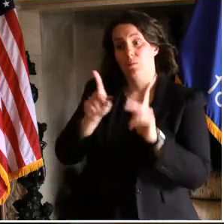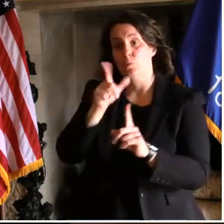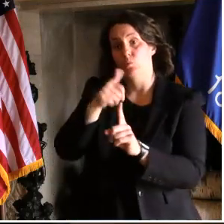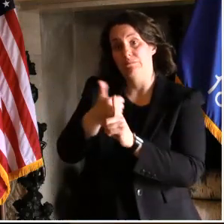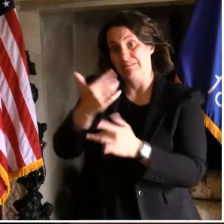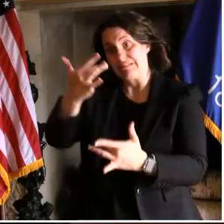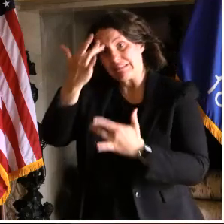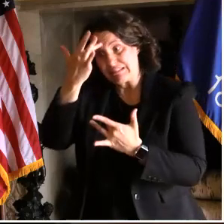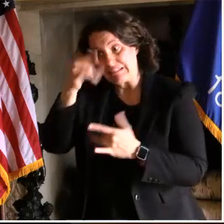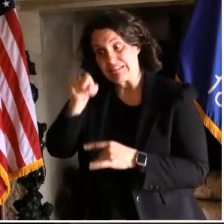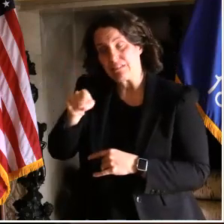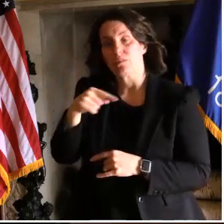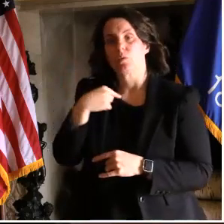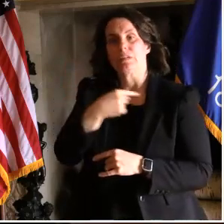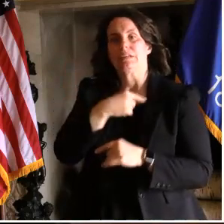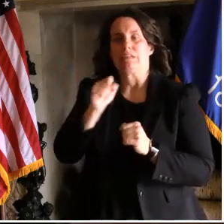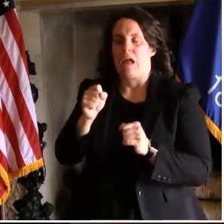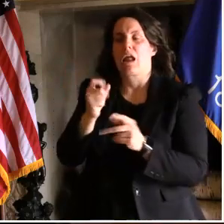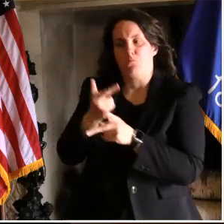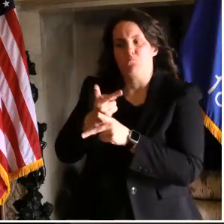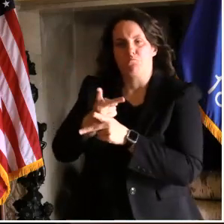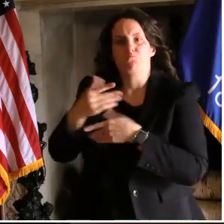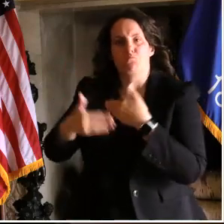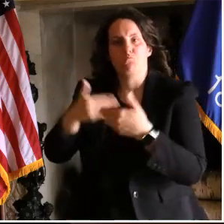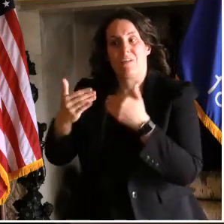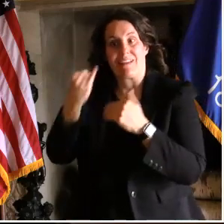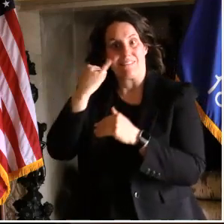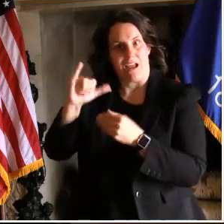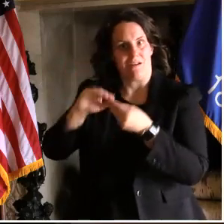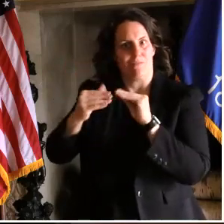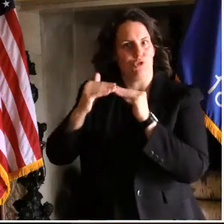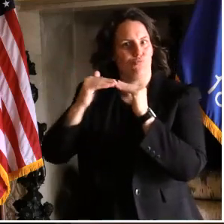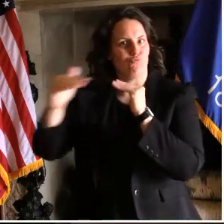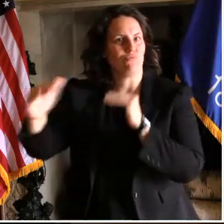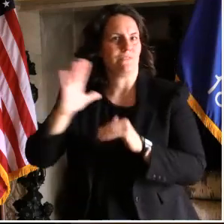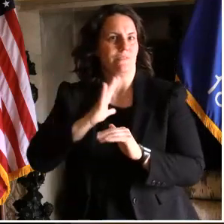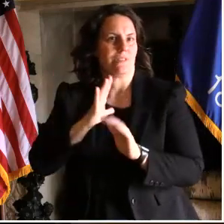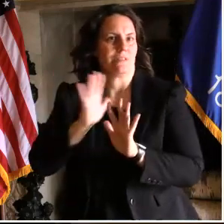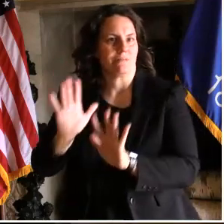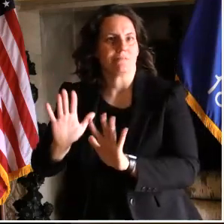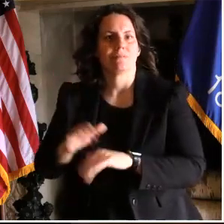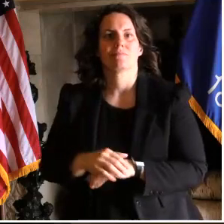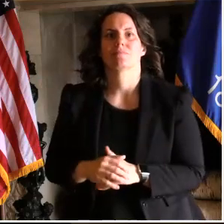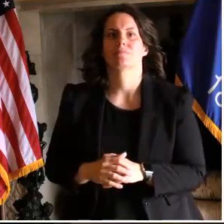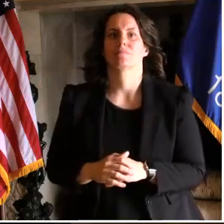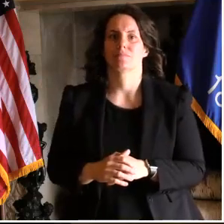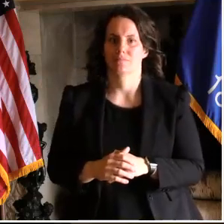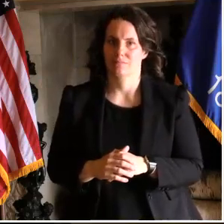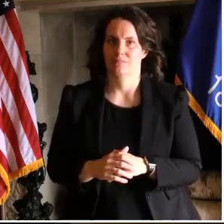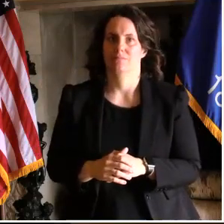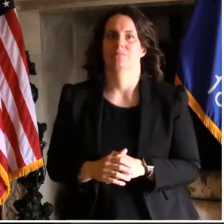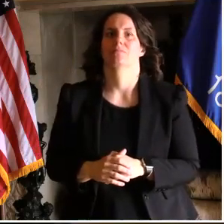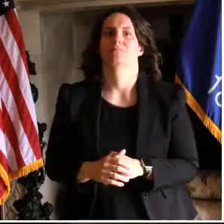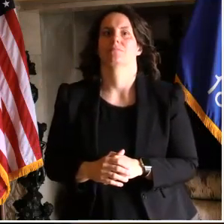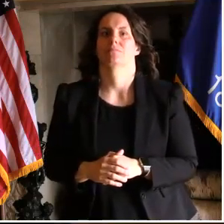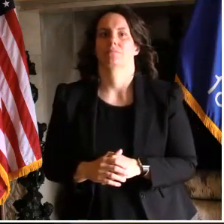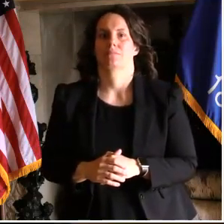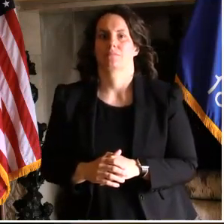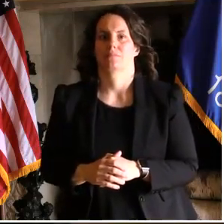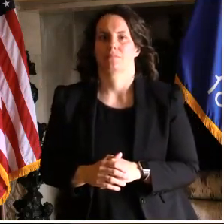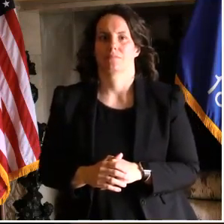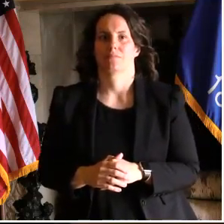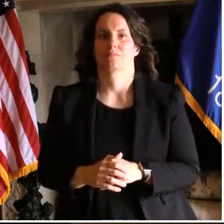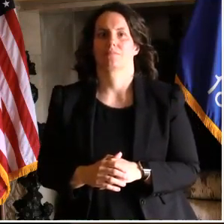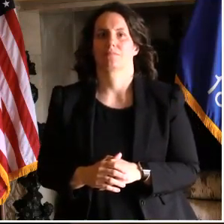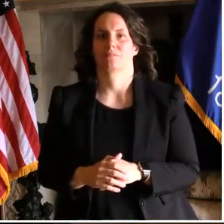is why the efforts we are undertaking and the scientists, as the governor said, have recommended